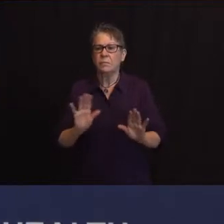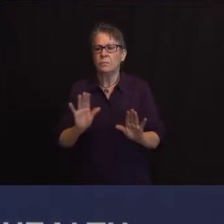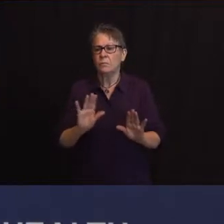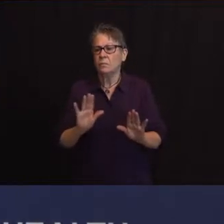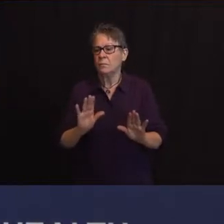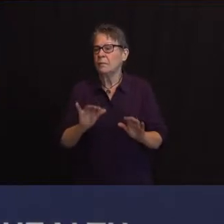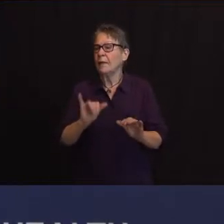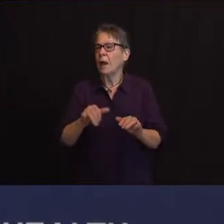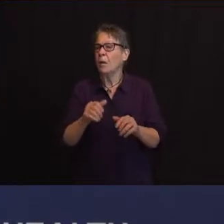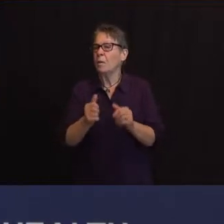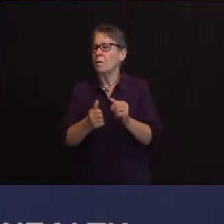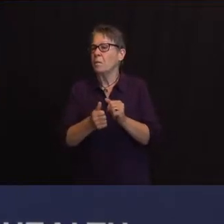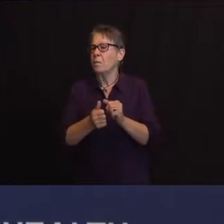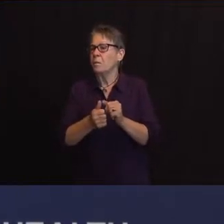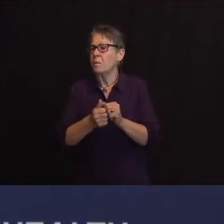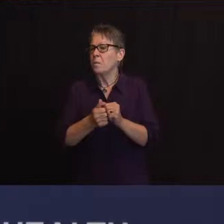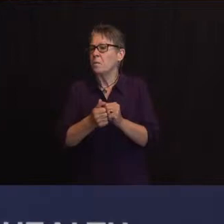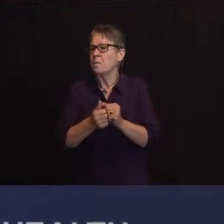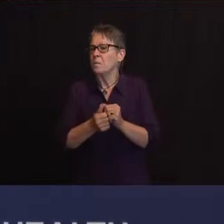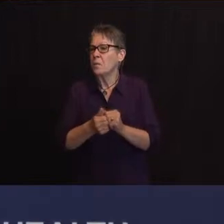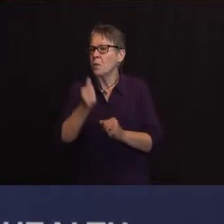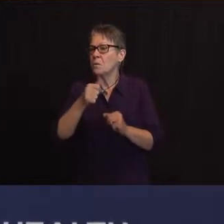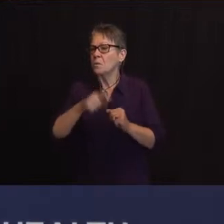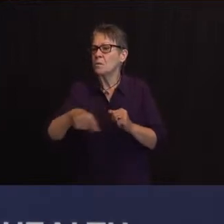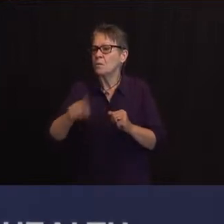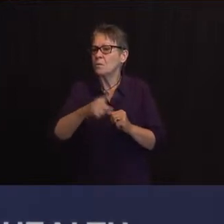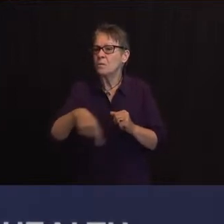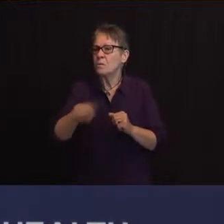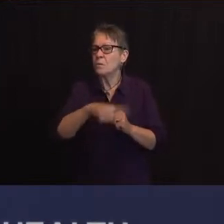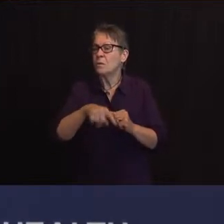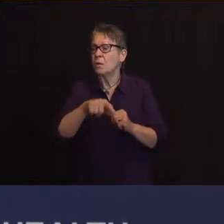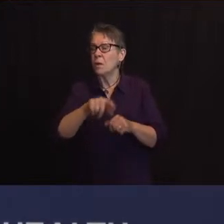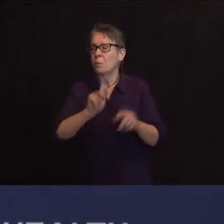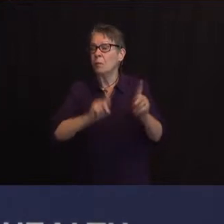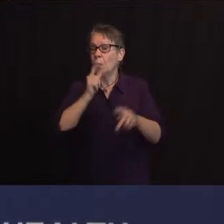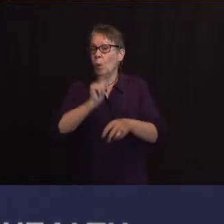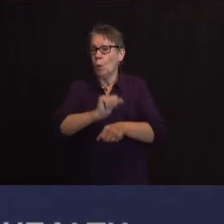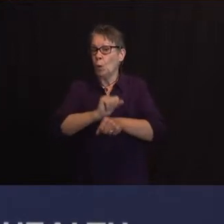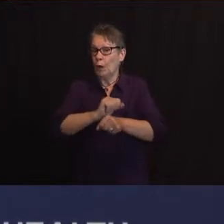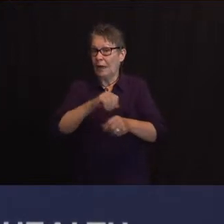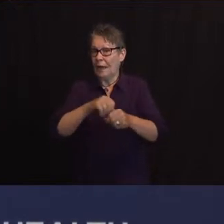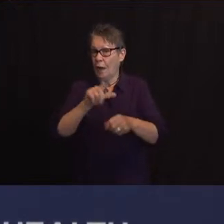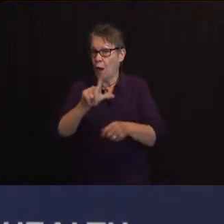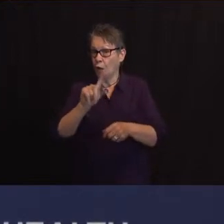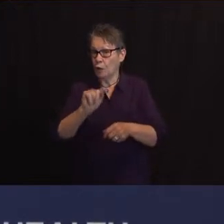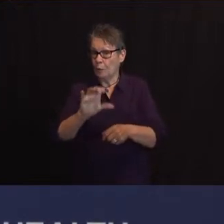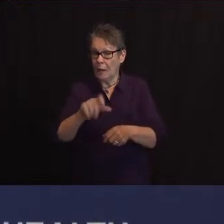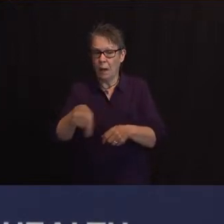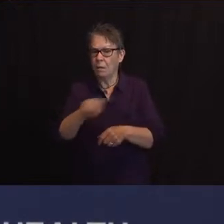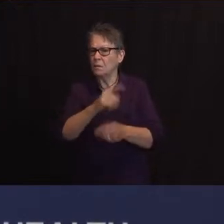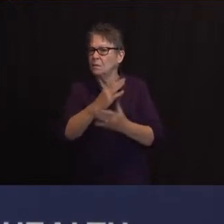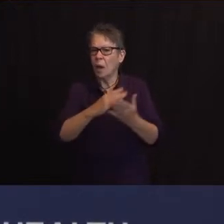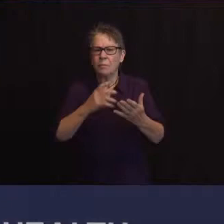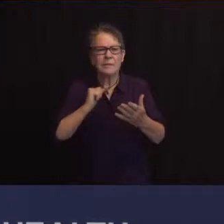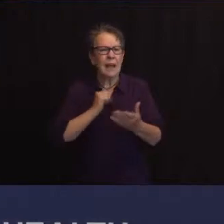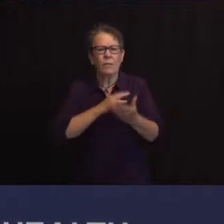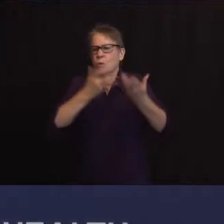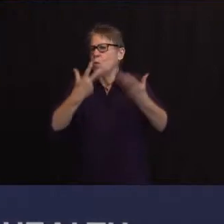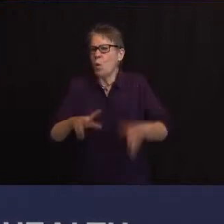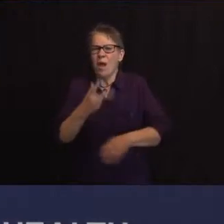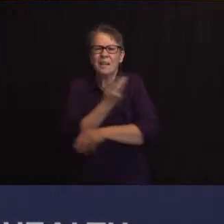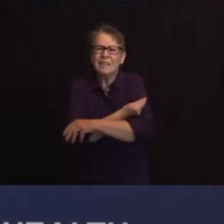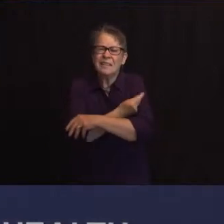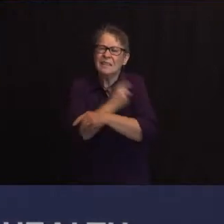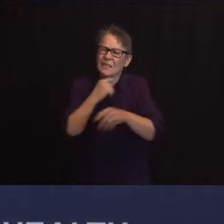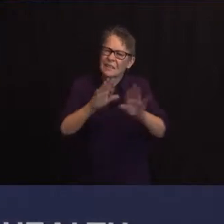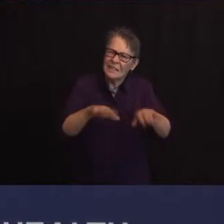And to the credit of the veterans' homes, not in the vets' homes. Their numbers are much stronger. And that's something we just got to continue.